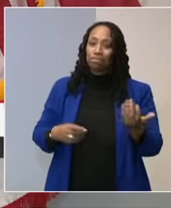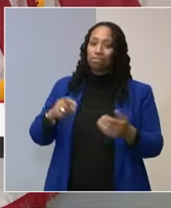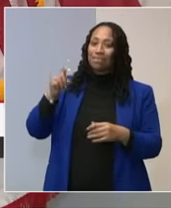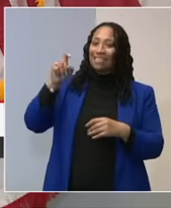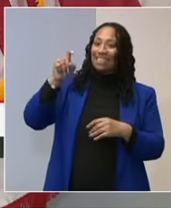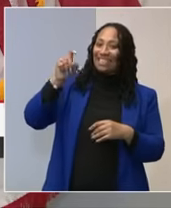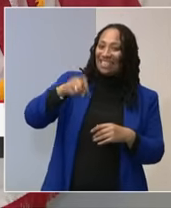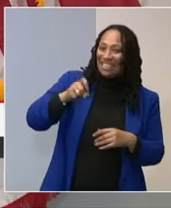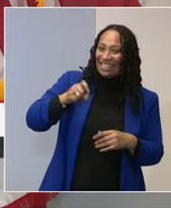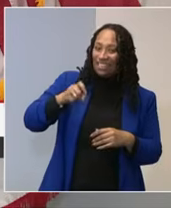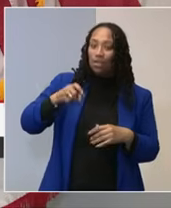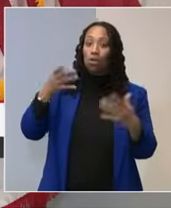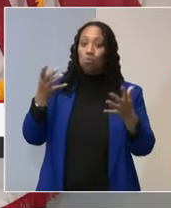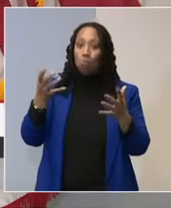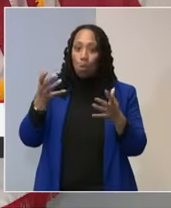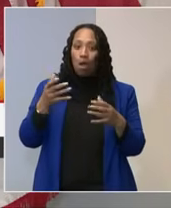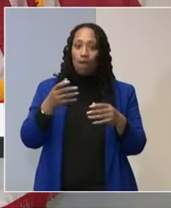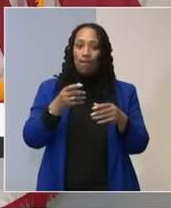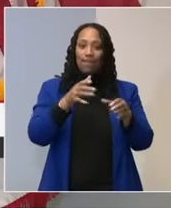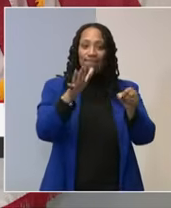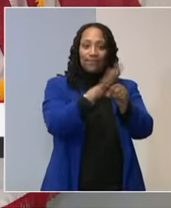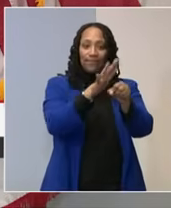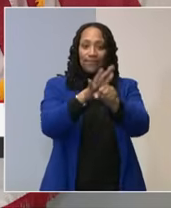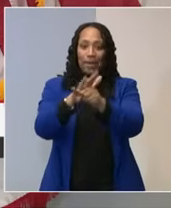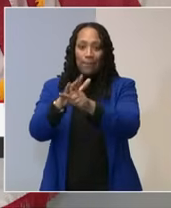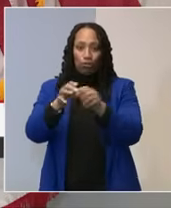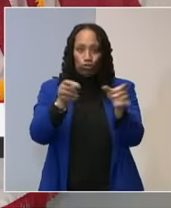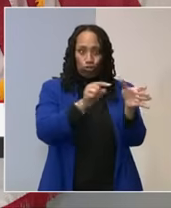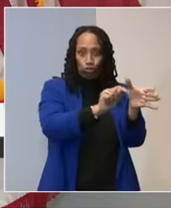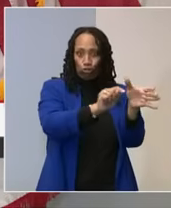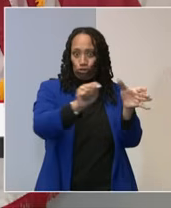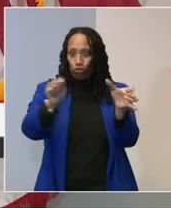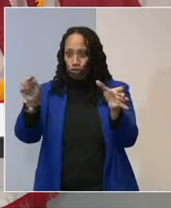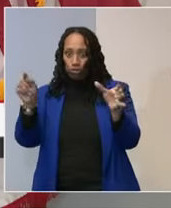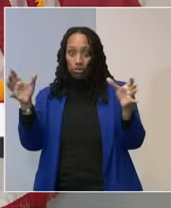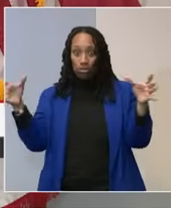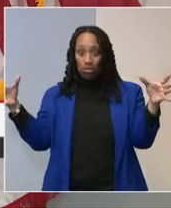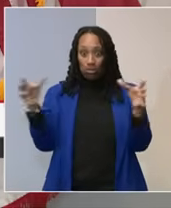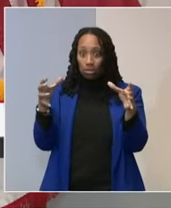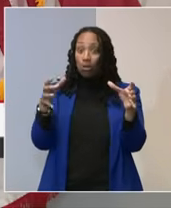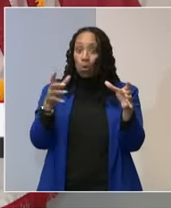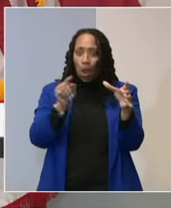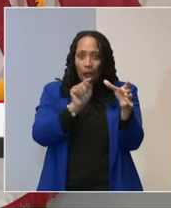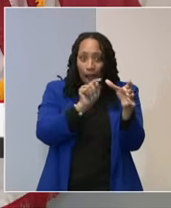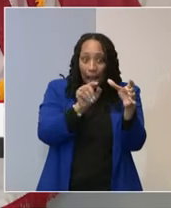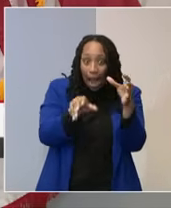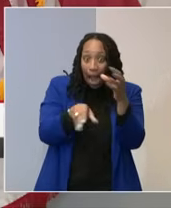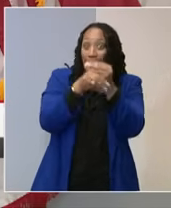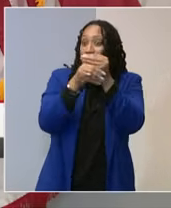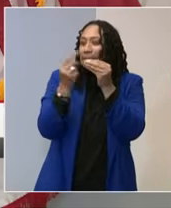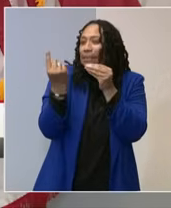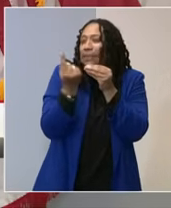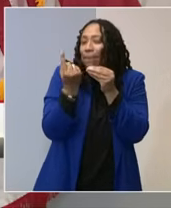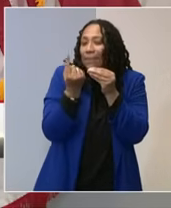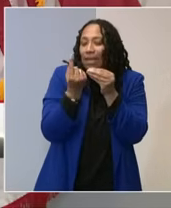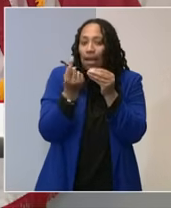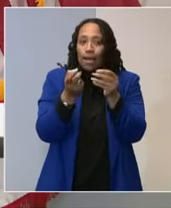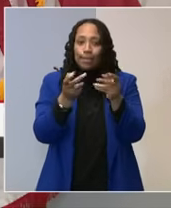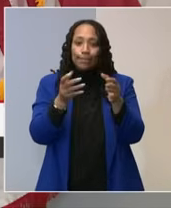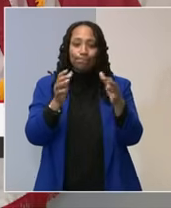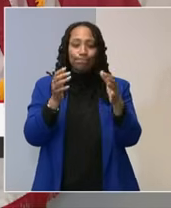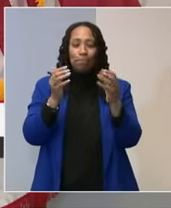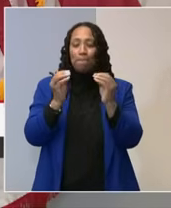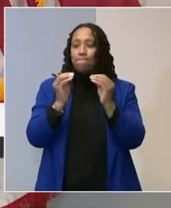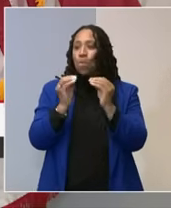of votes. I call them democracy votes, the types of things that would make the democracy stronger. Making D.C.